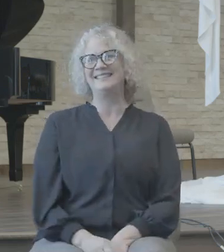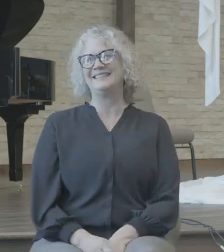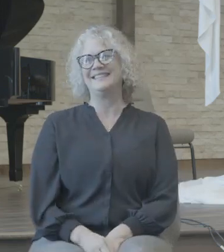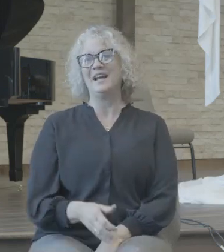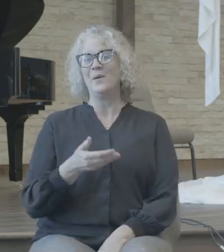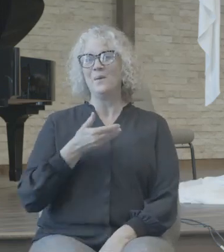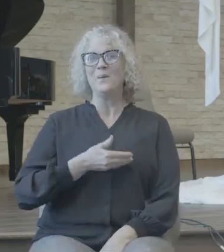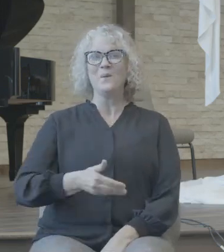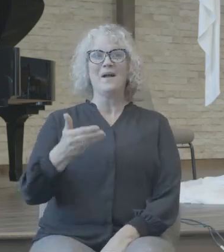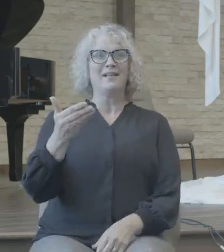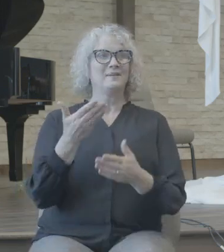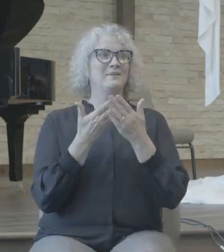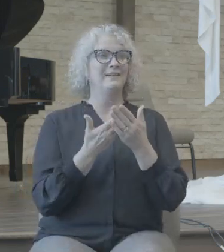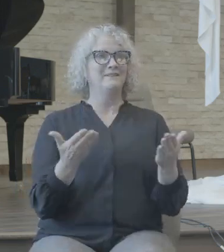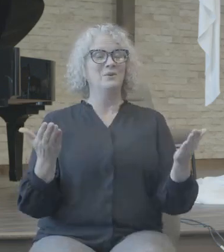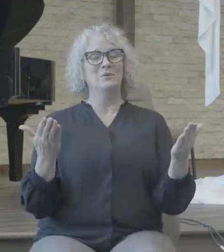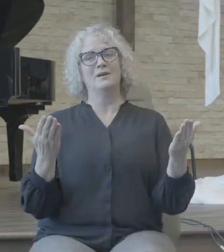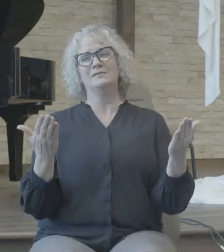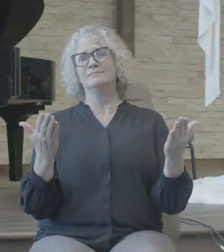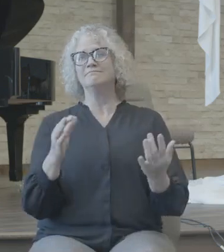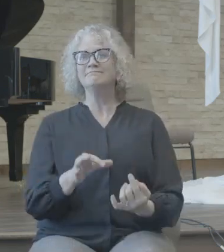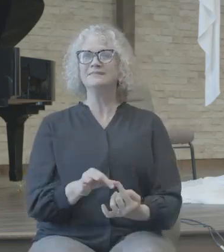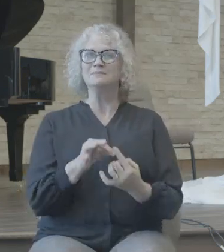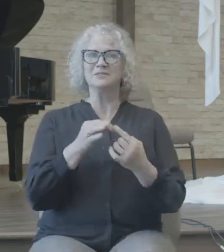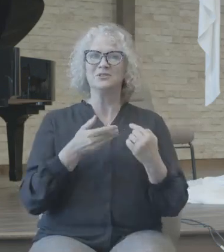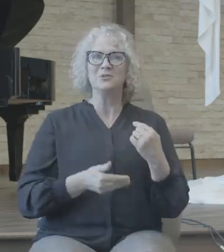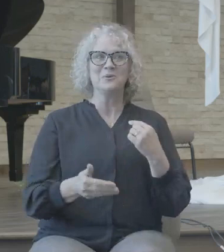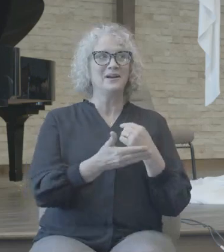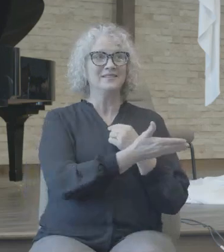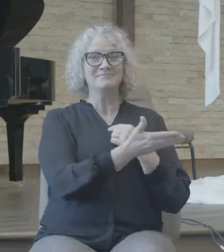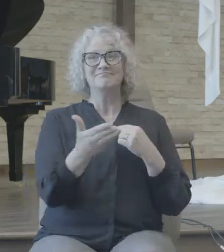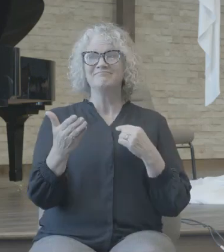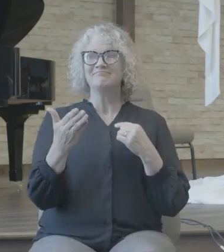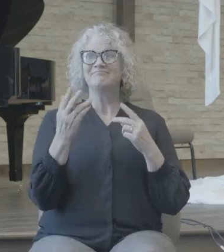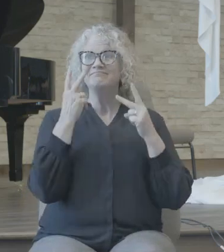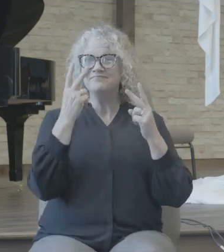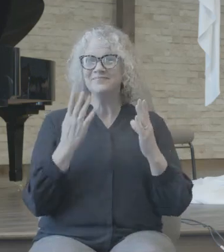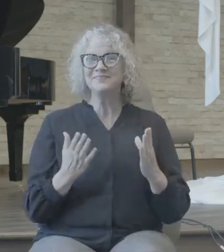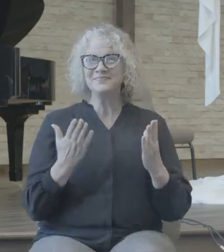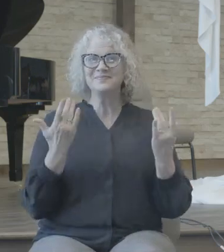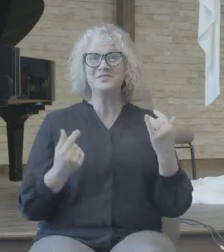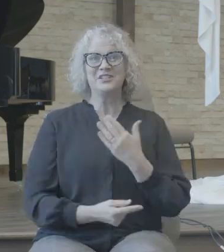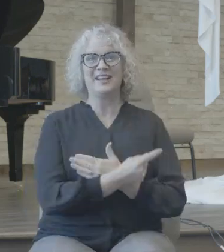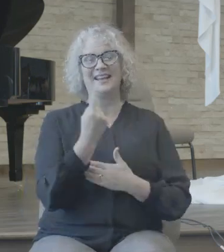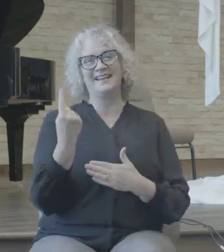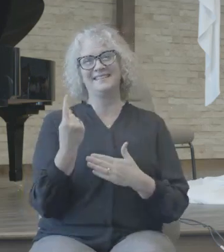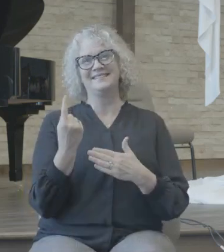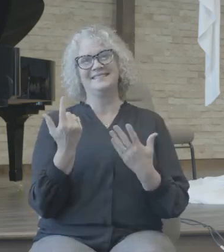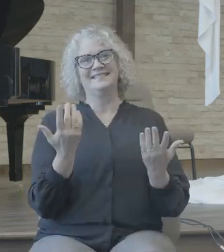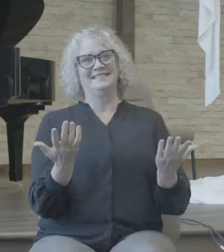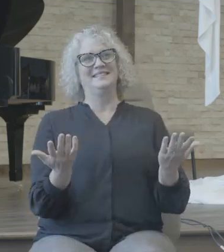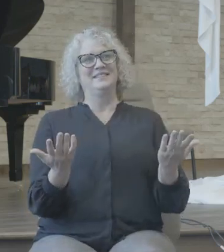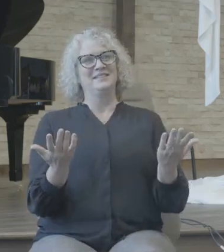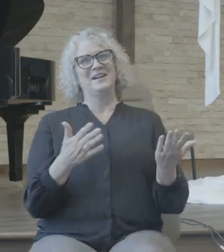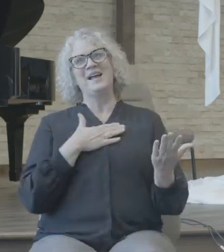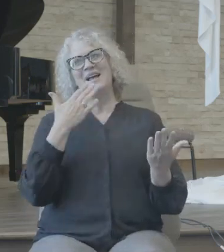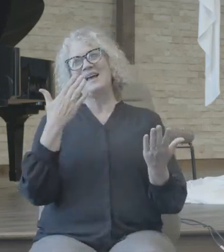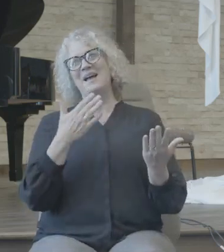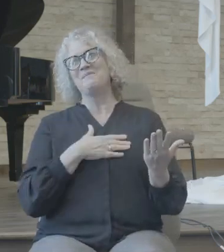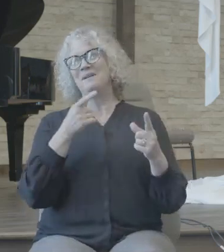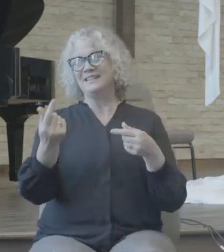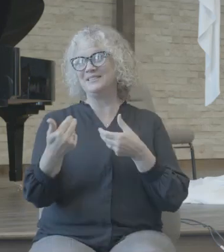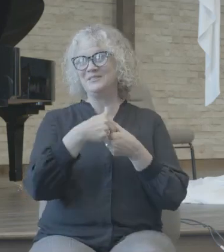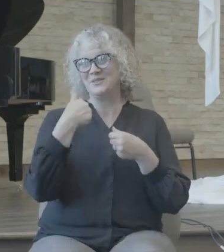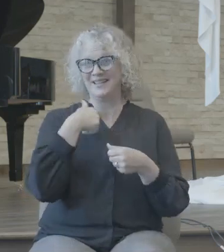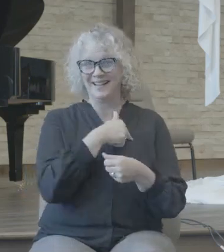Welcome to everyone. A very, very special welcome to those of you who are guests with us today. We're very happy that you could join